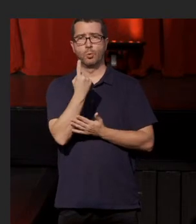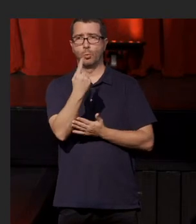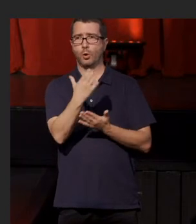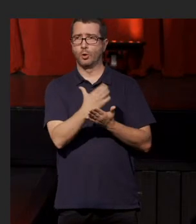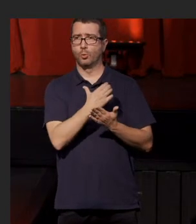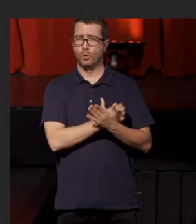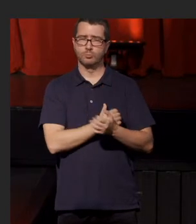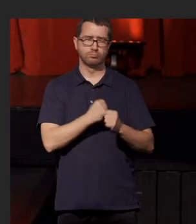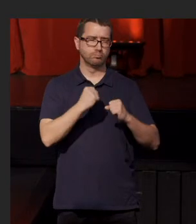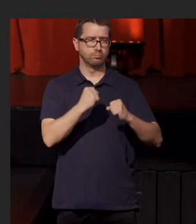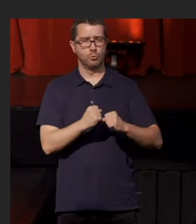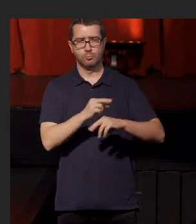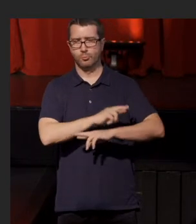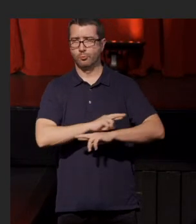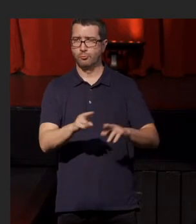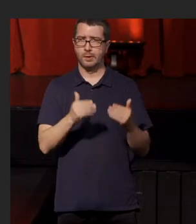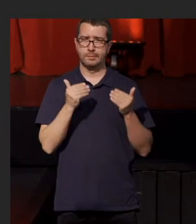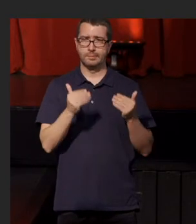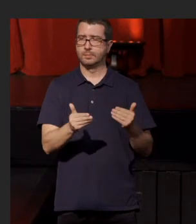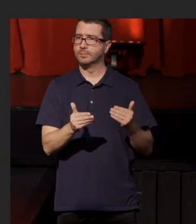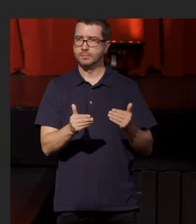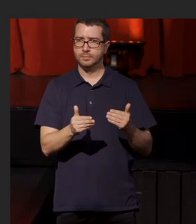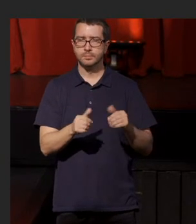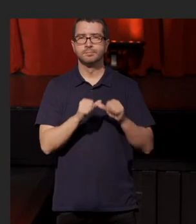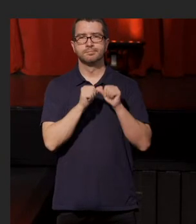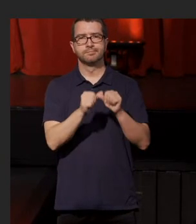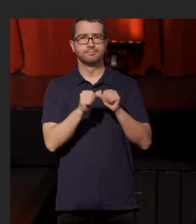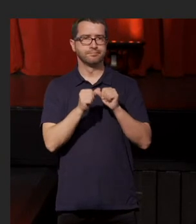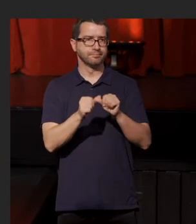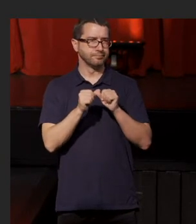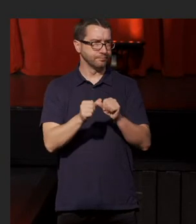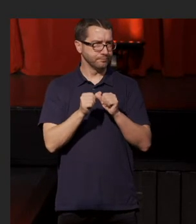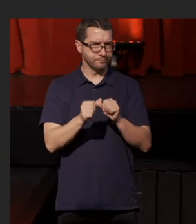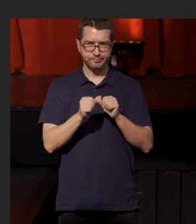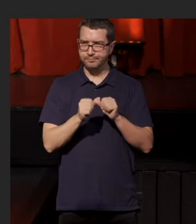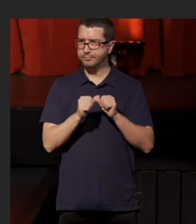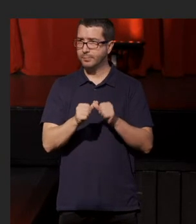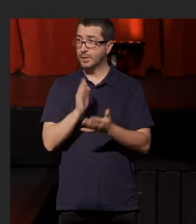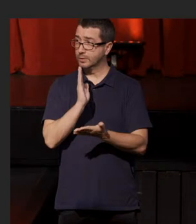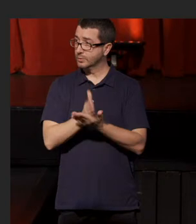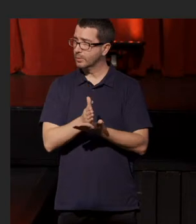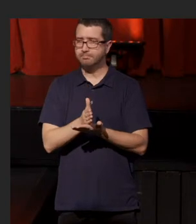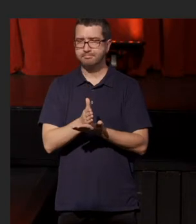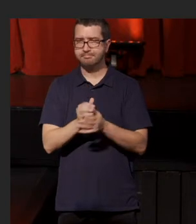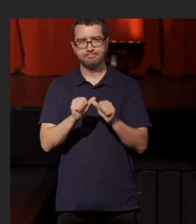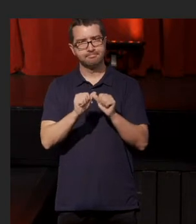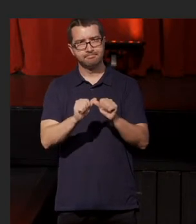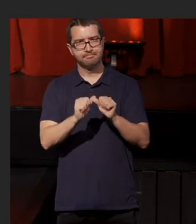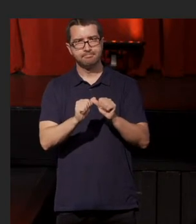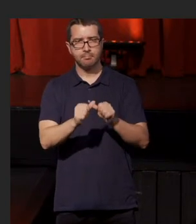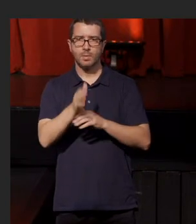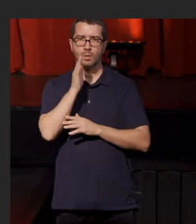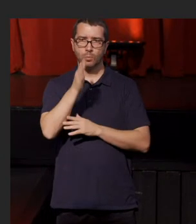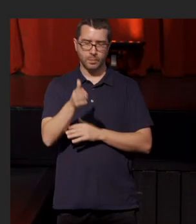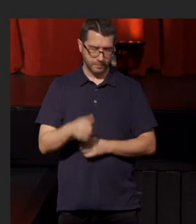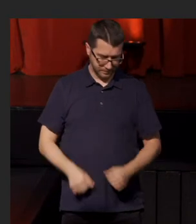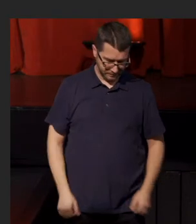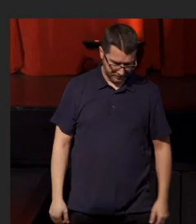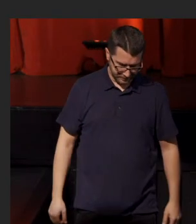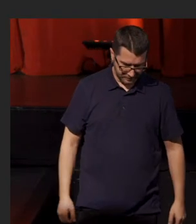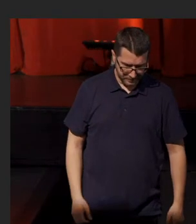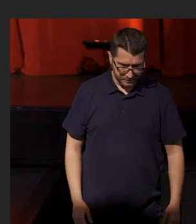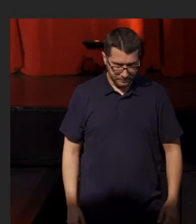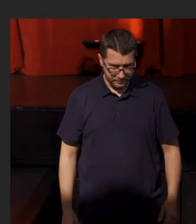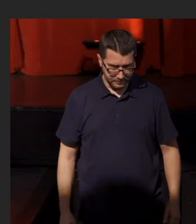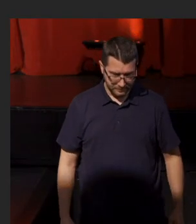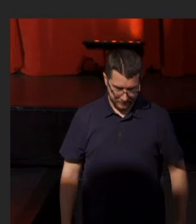literate, good to go. It's going to be constant and it's not going to stop. There's this trend towards dropping, you know, so-called